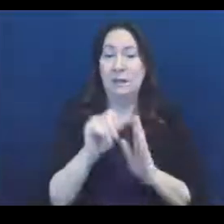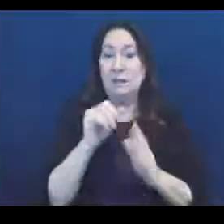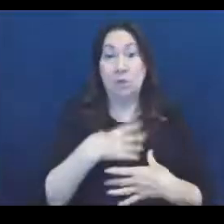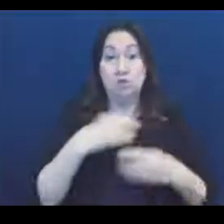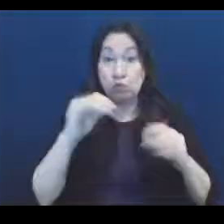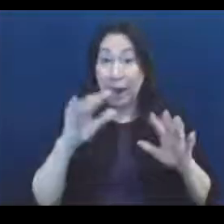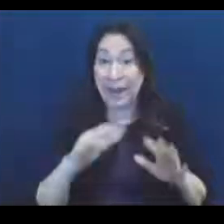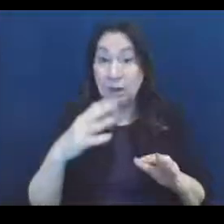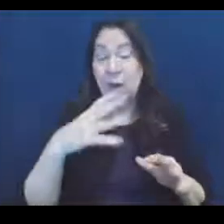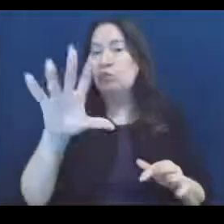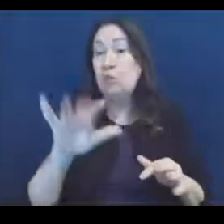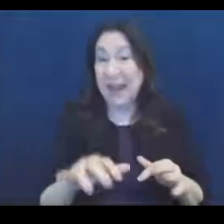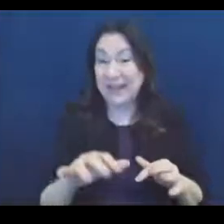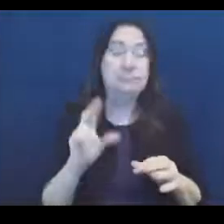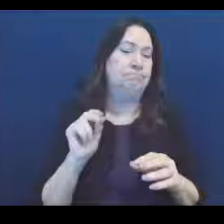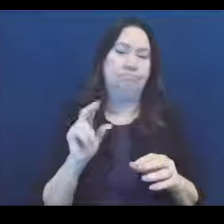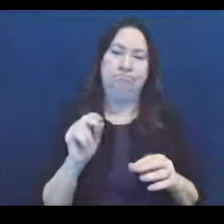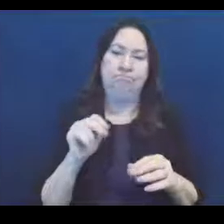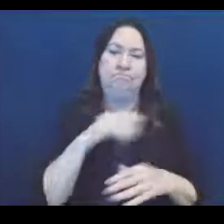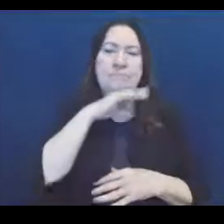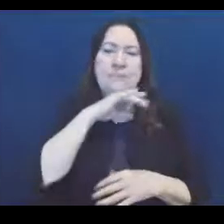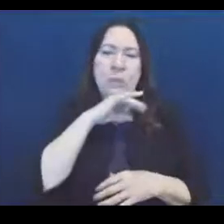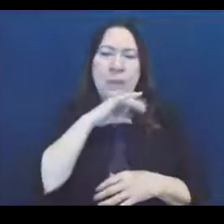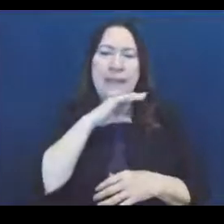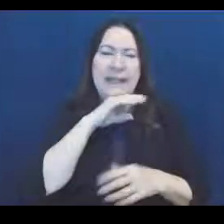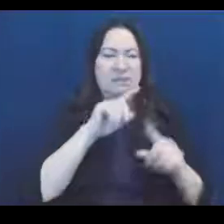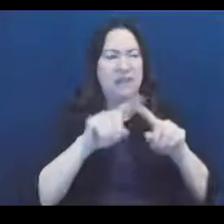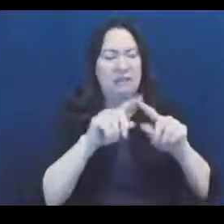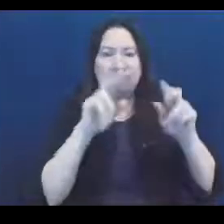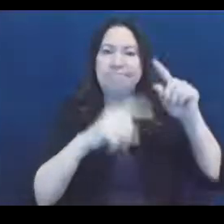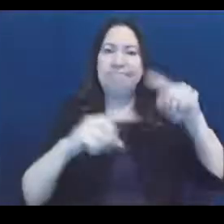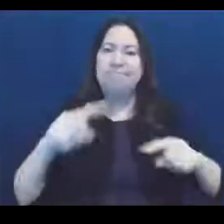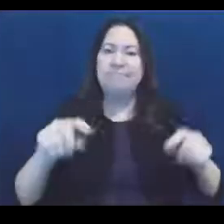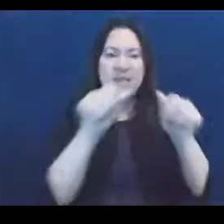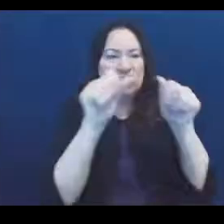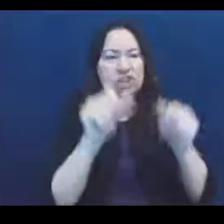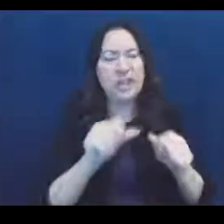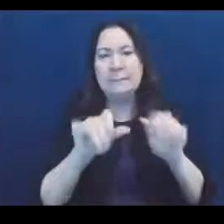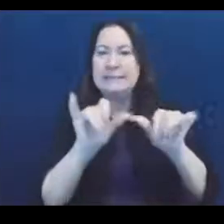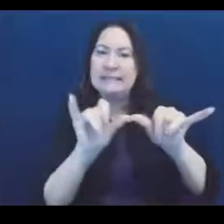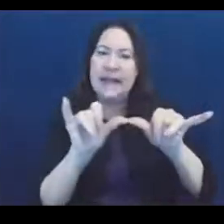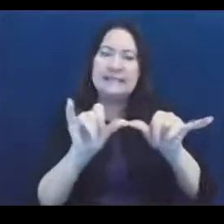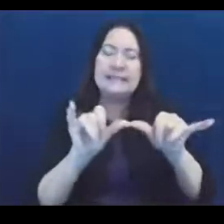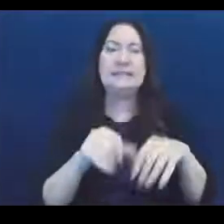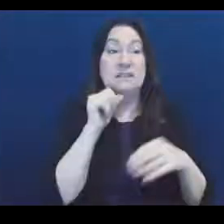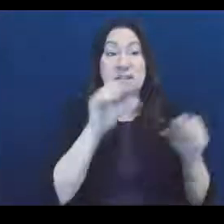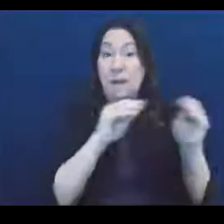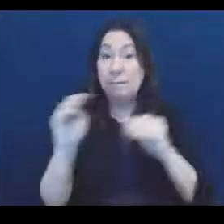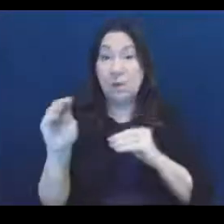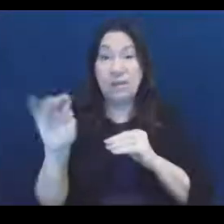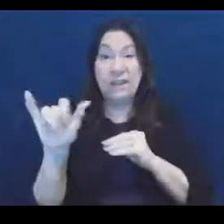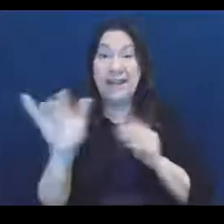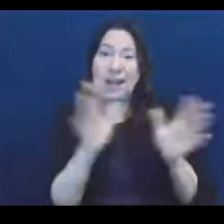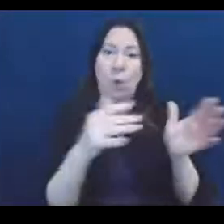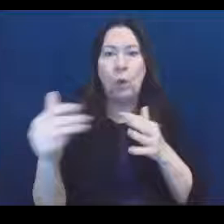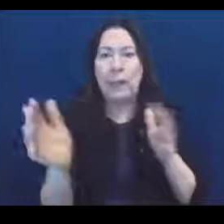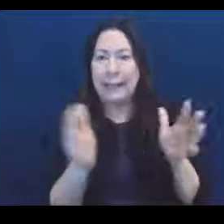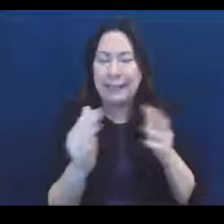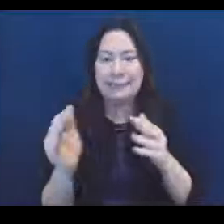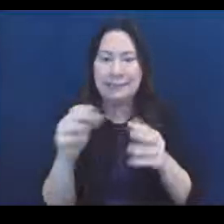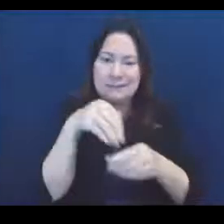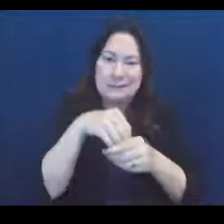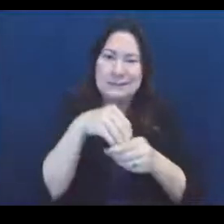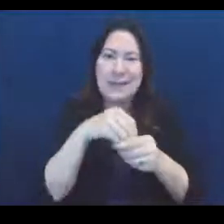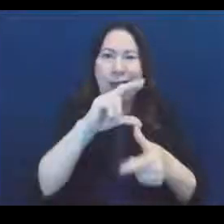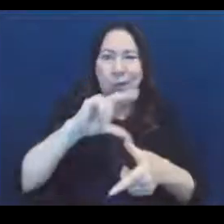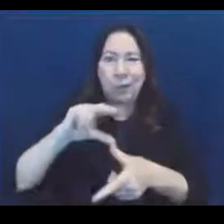at, it's debris with various shapes and sizes and not moving at all like the winds that is embedded within. In